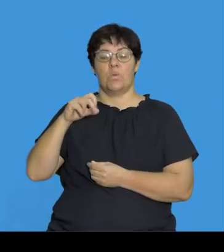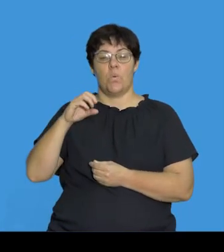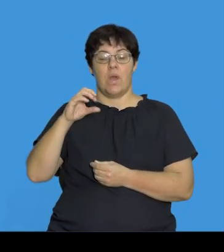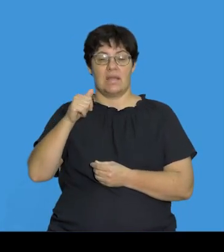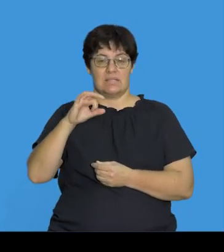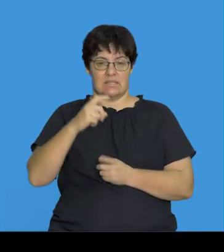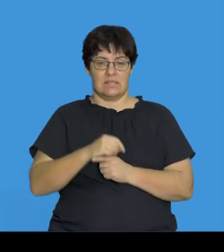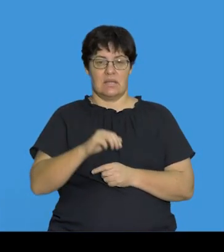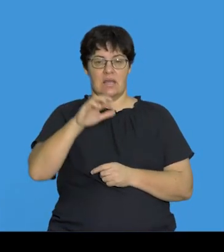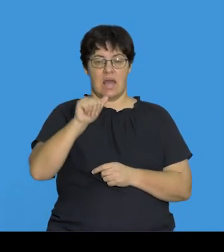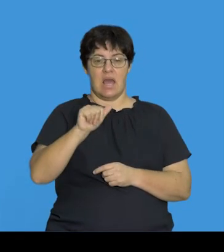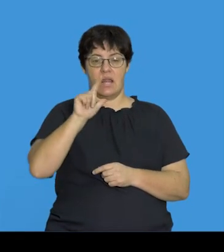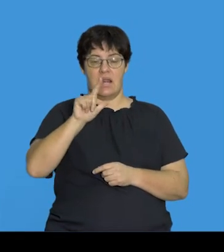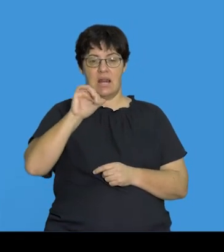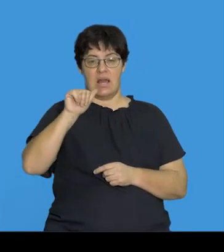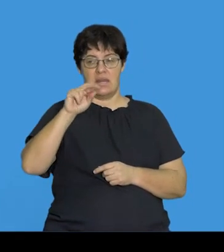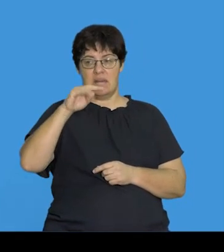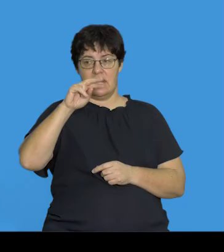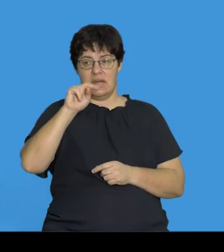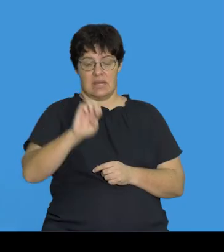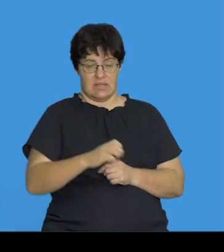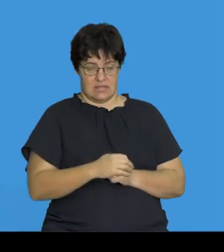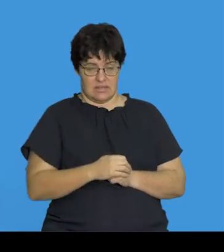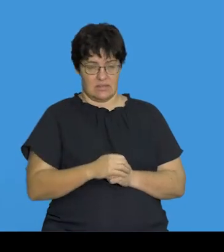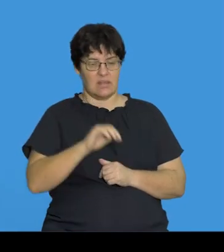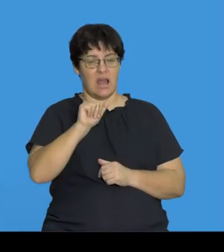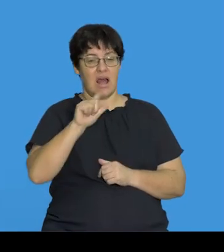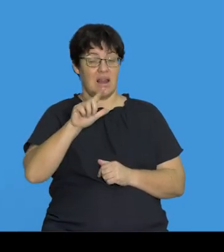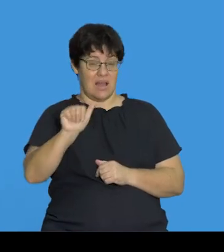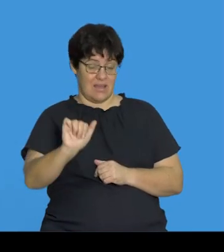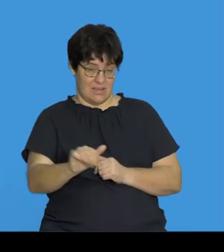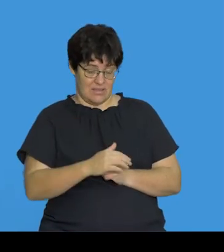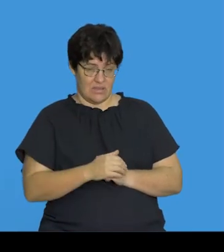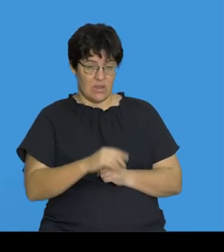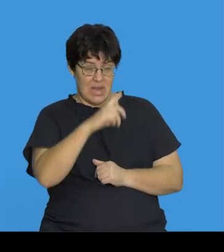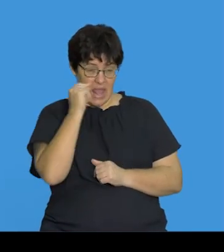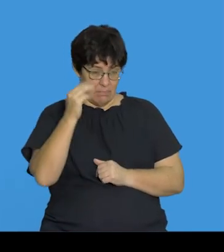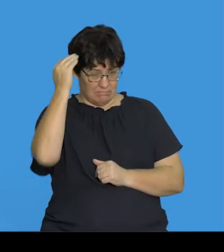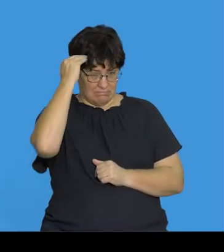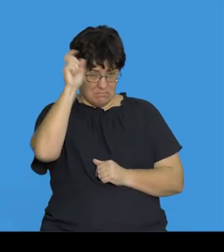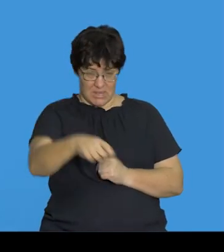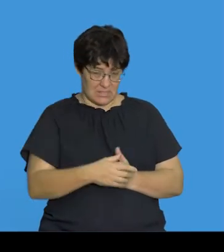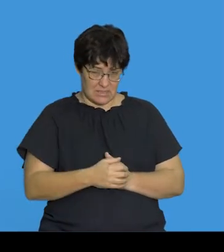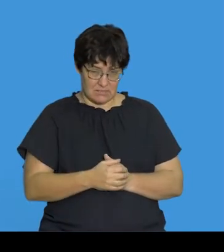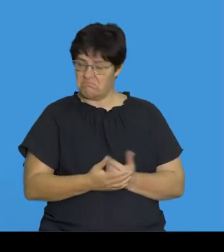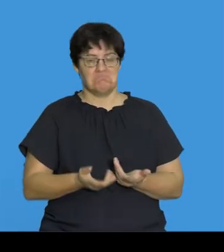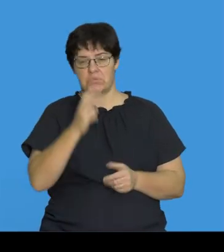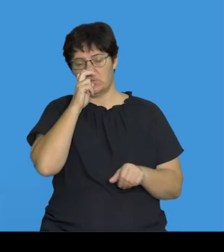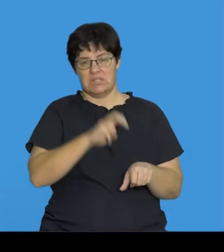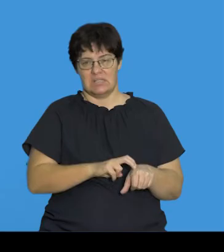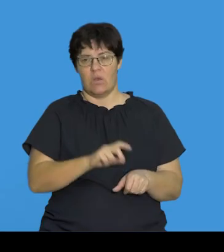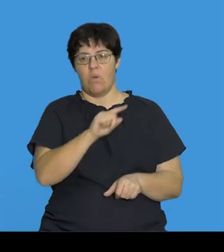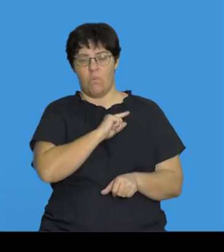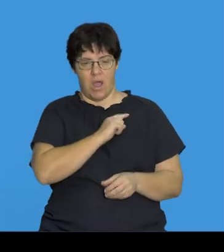amino acid called alanine. And so you often worry whether you need to know about the names of these amino acids. Actually, you